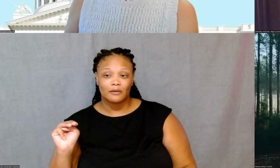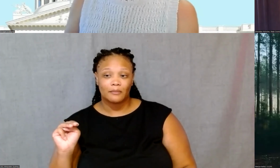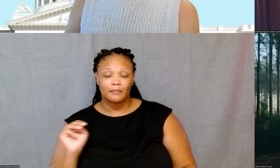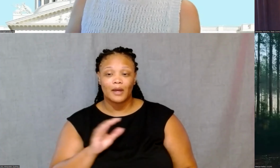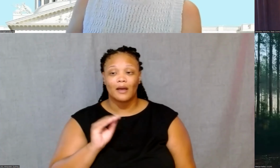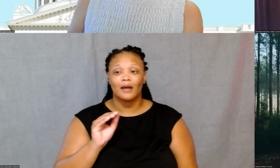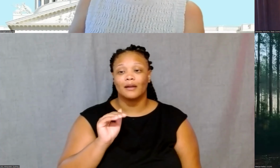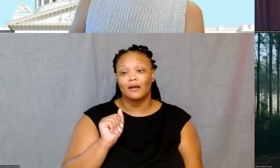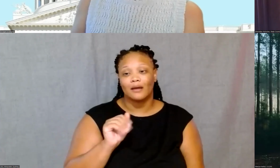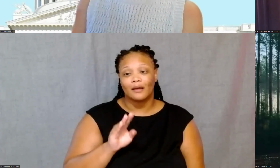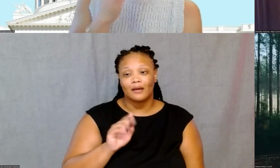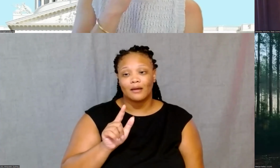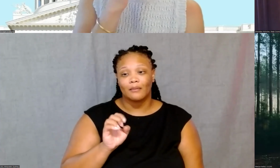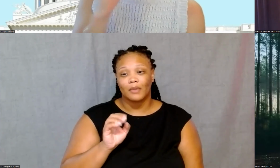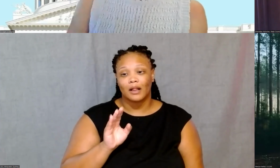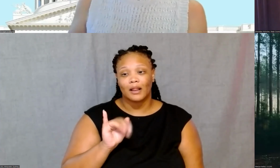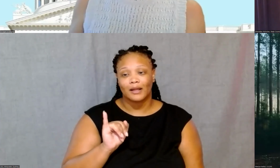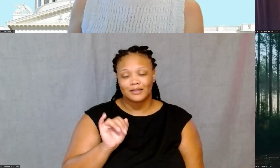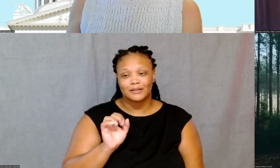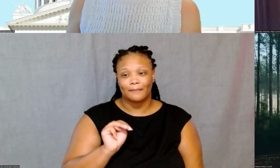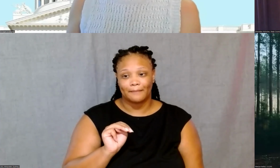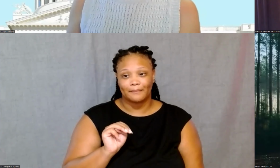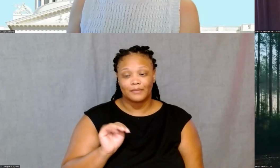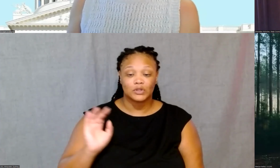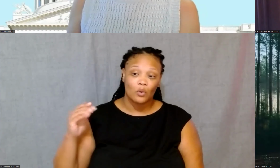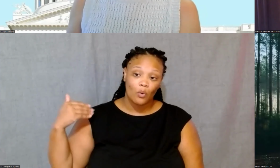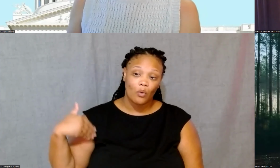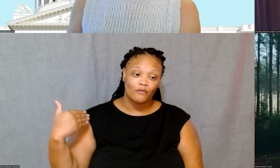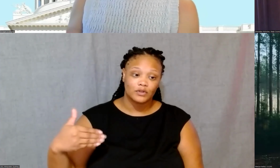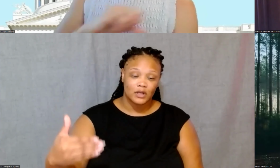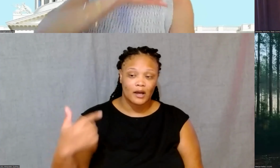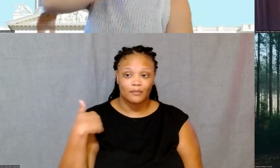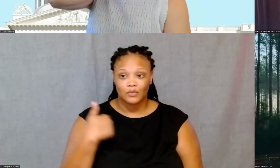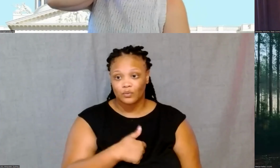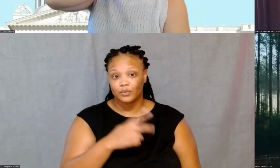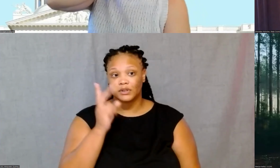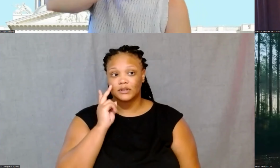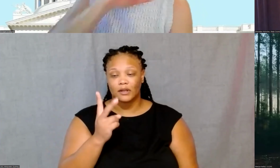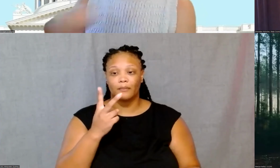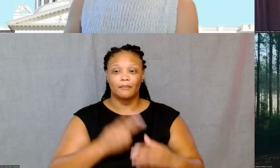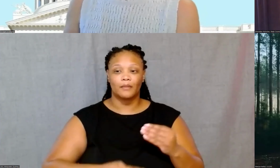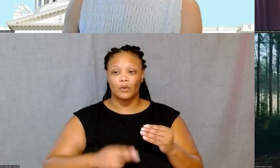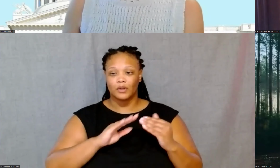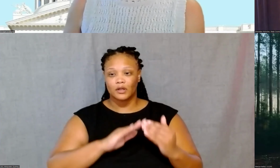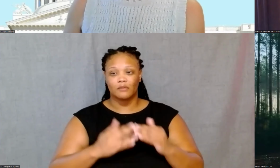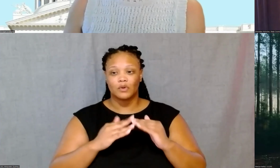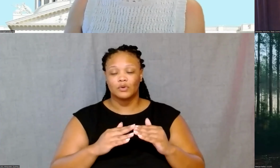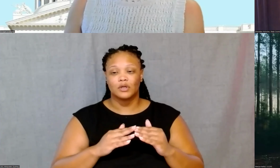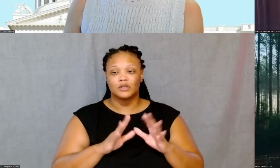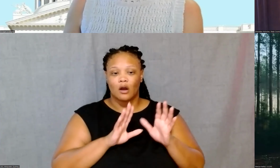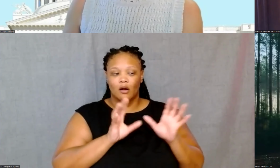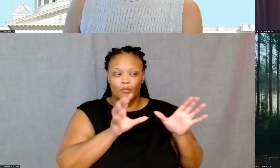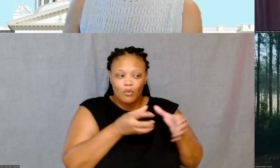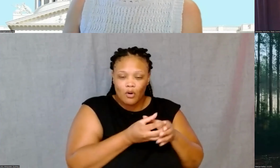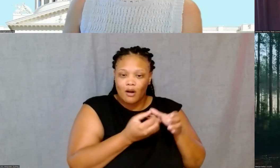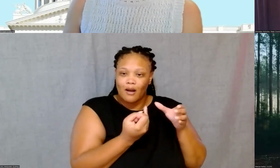And what that means is that over time, we see that both communities experience more isolation and